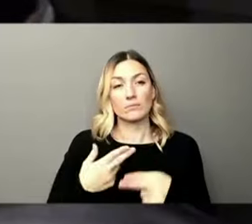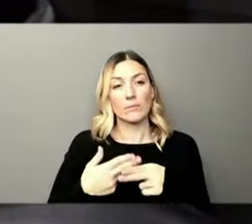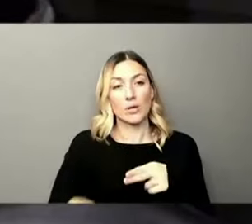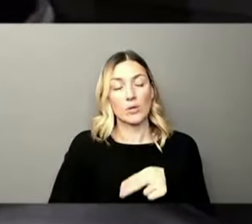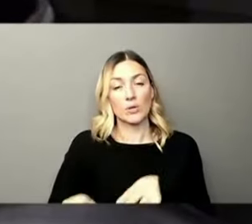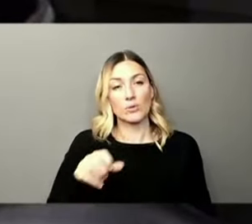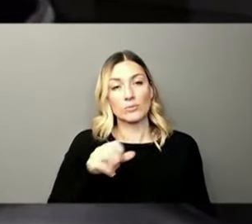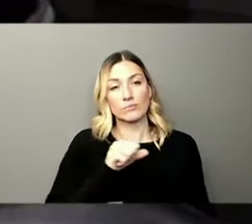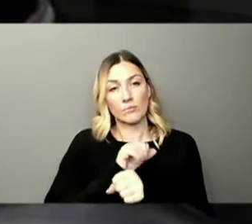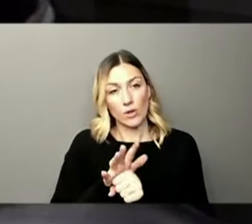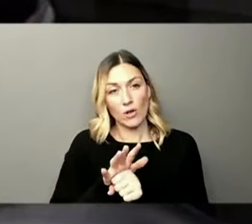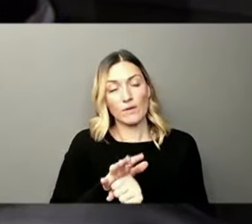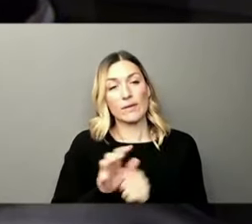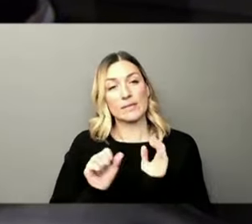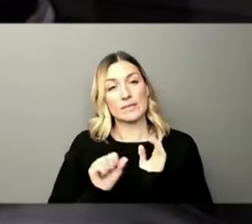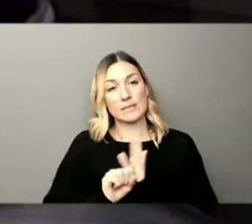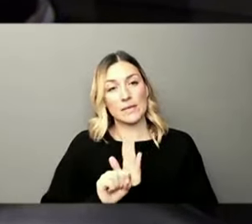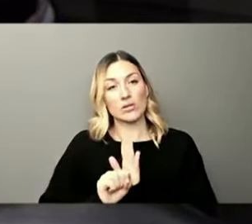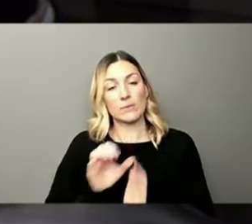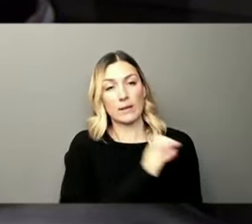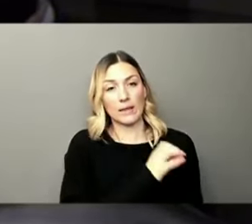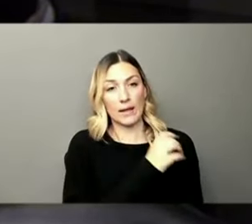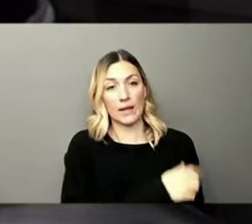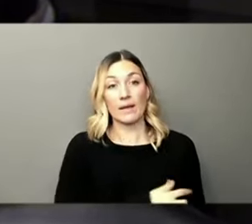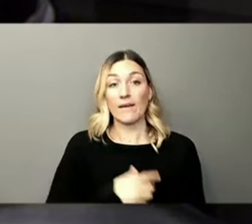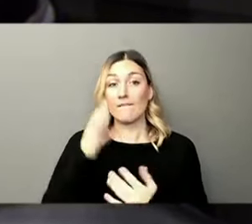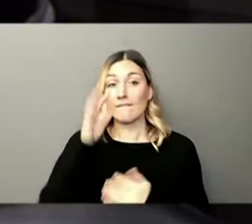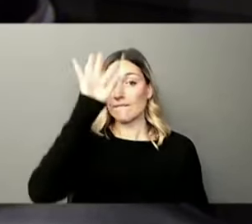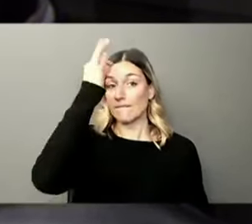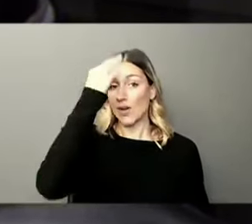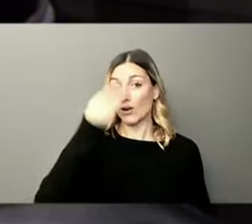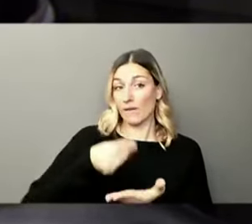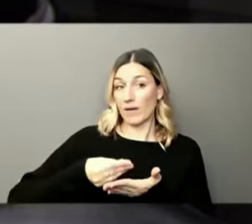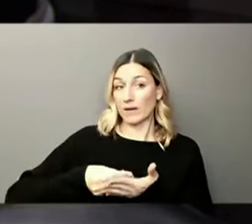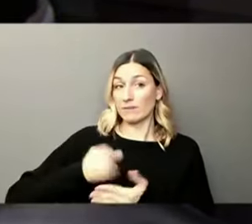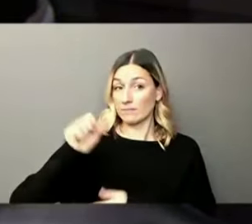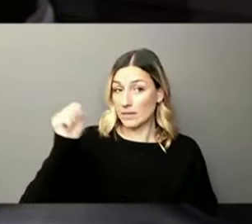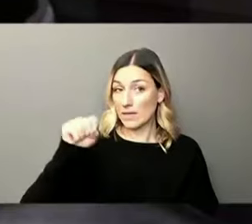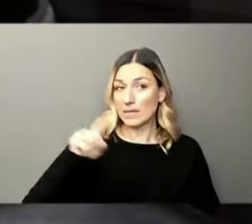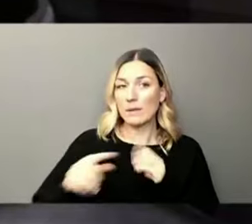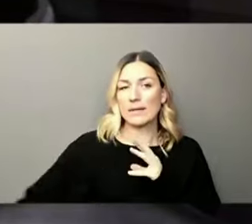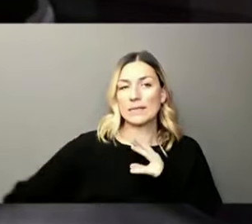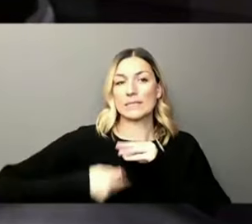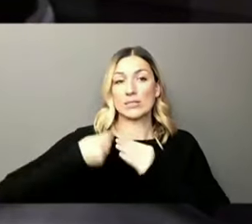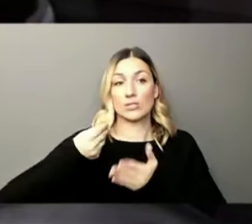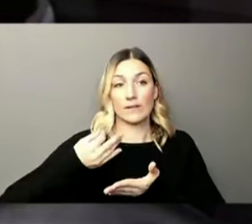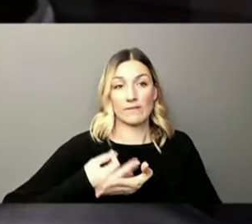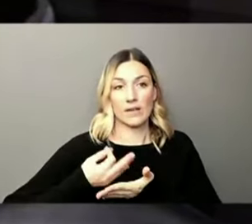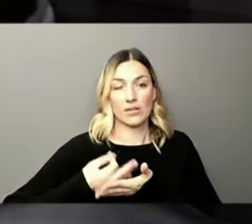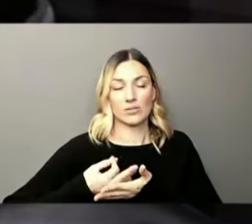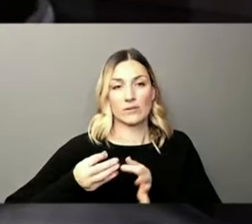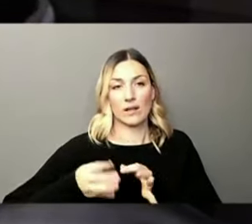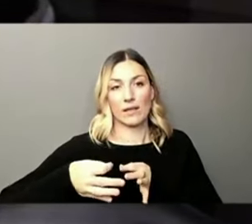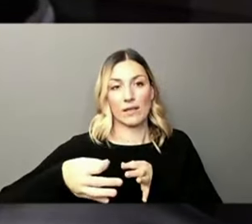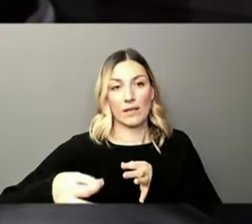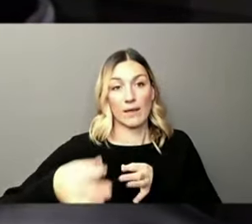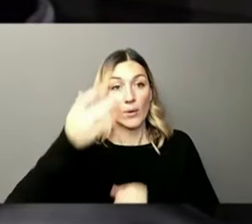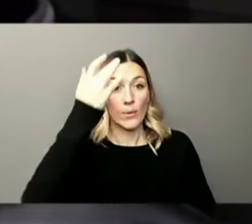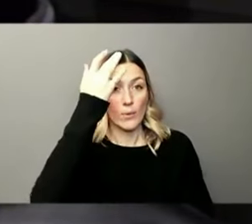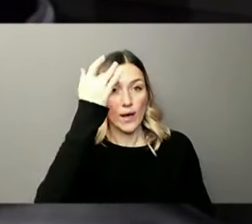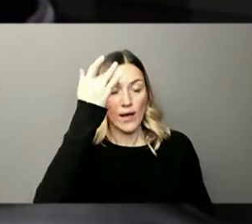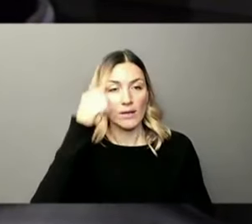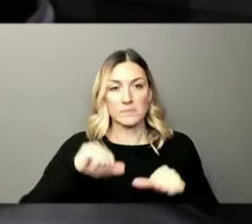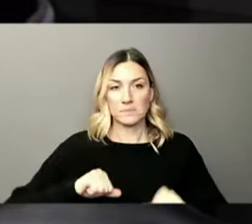some federal funding through NIH, but additional funding to expand services for patients has been delayed because of